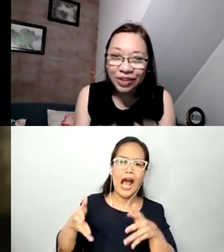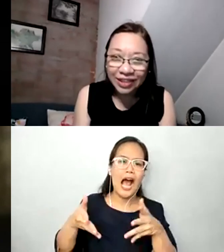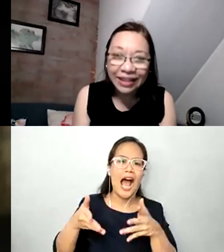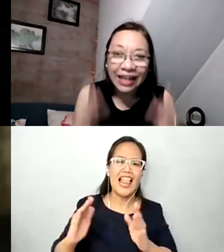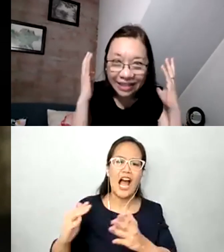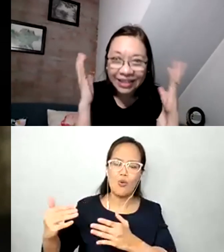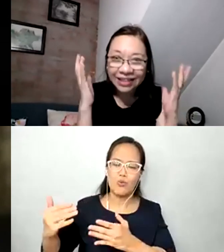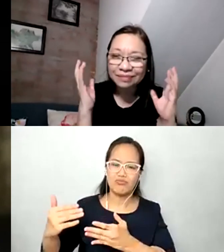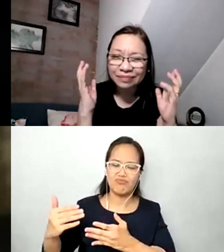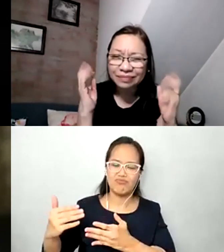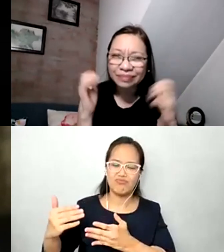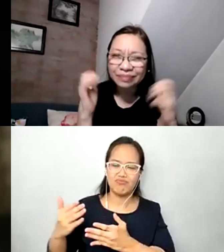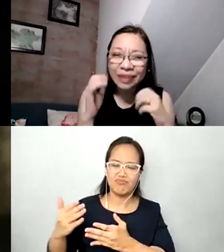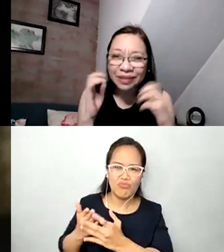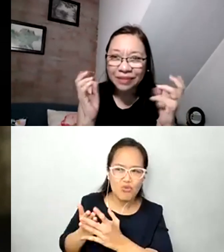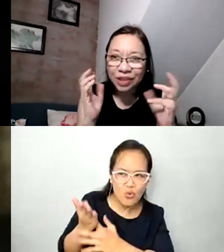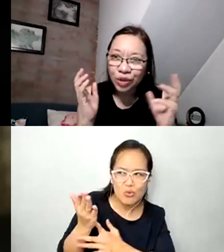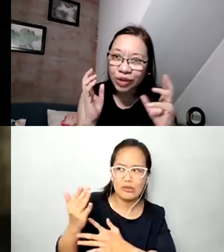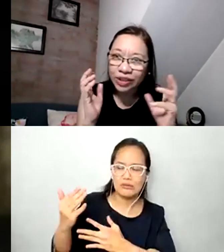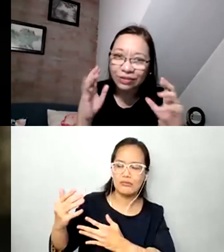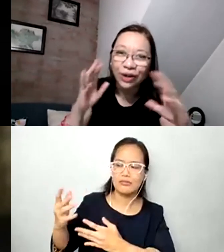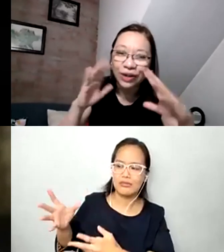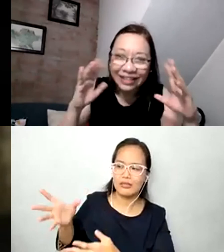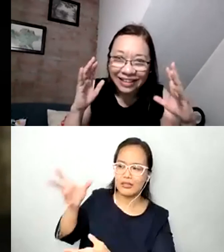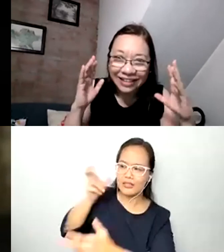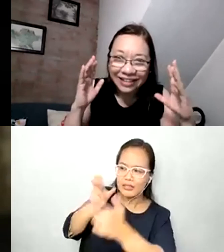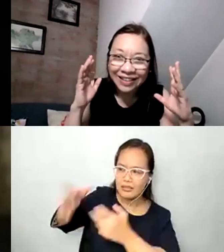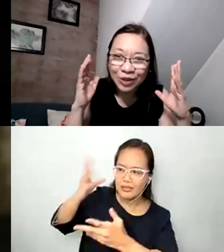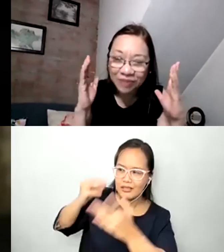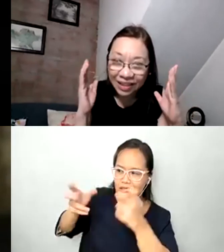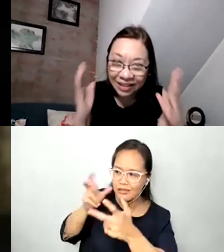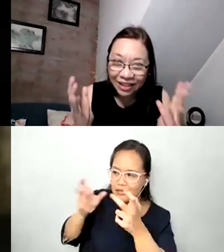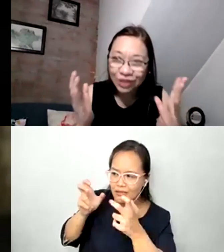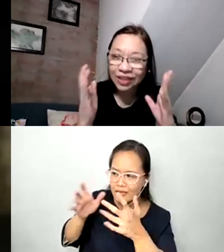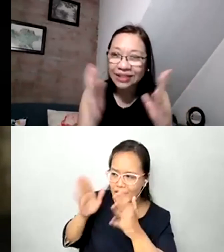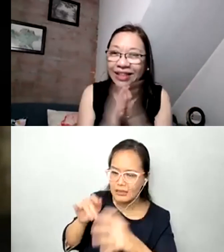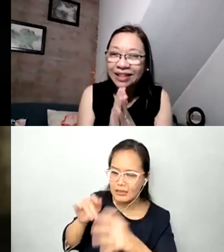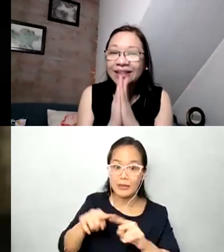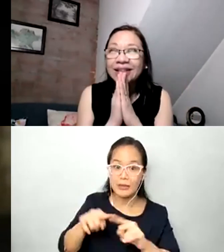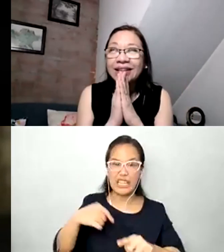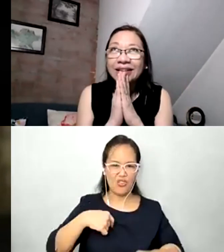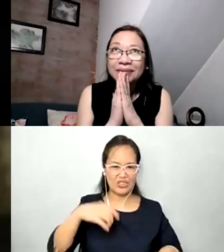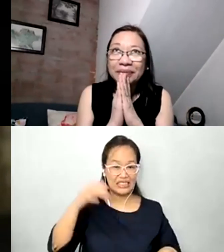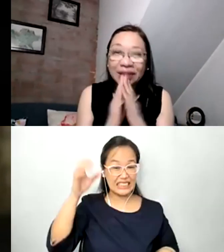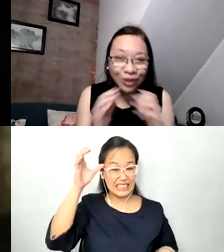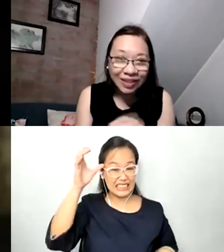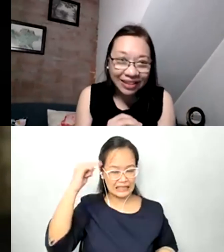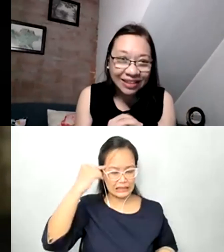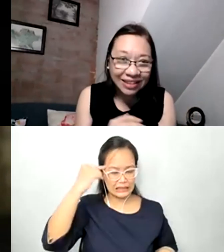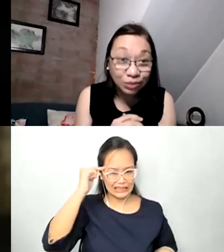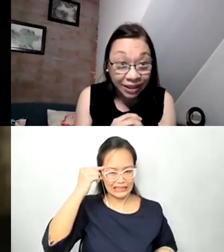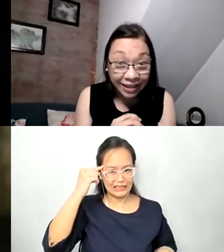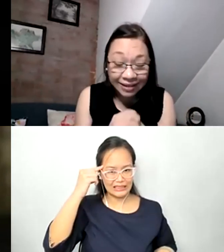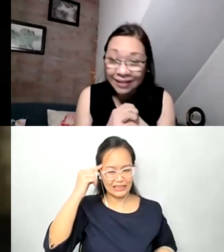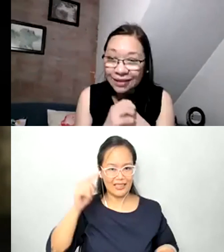medyo hindi, kaya laging in medyo cognitive ako, laging it has to be intentional kasi nga meron akong tendency